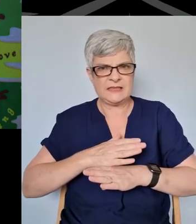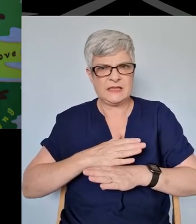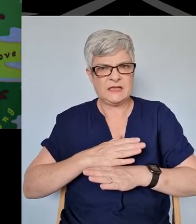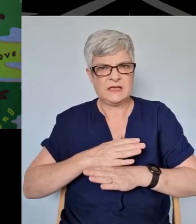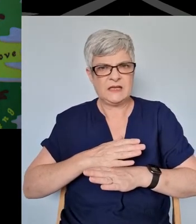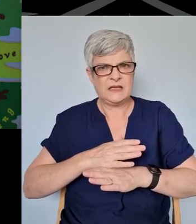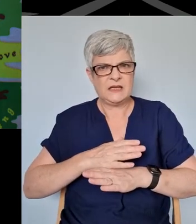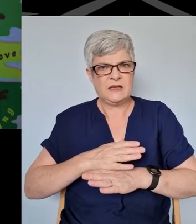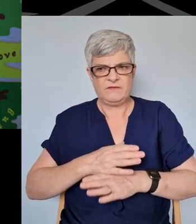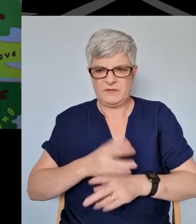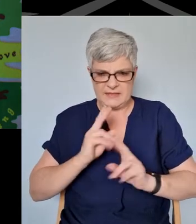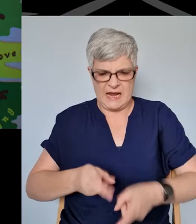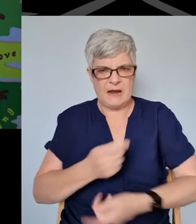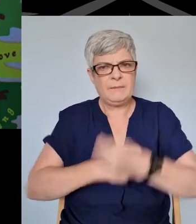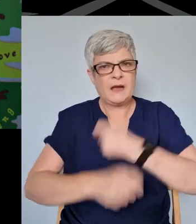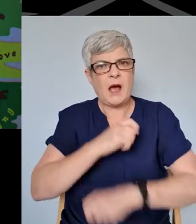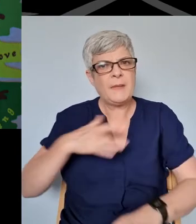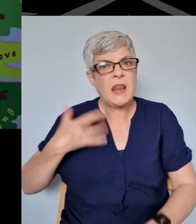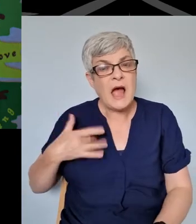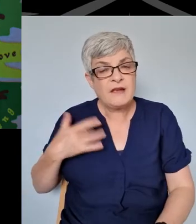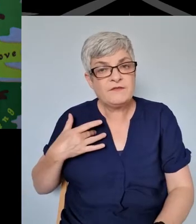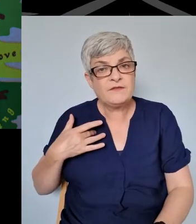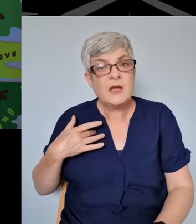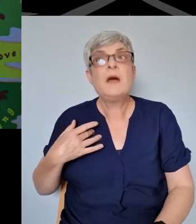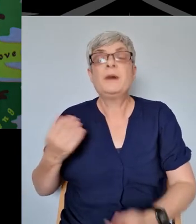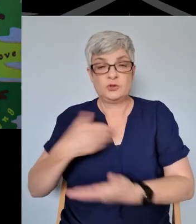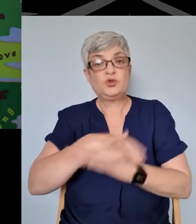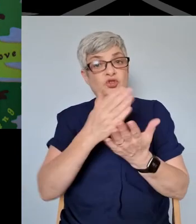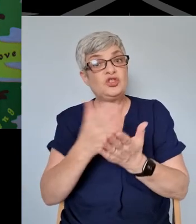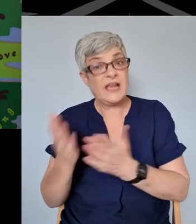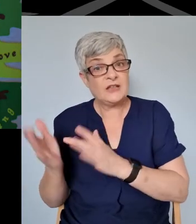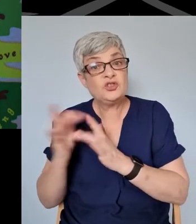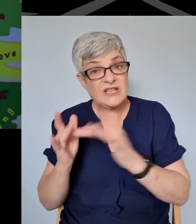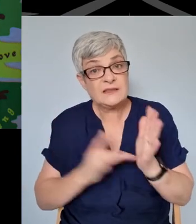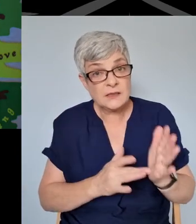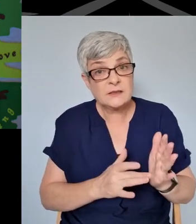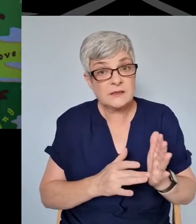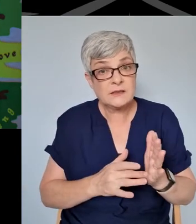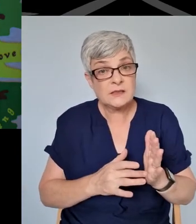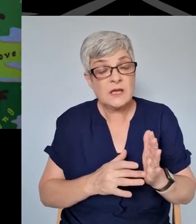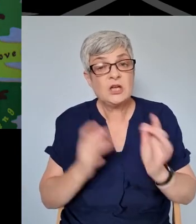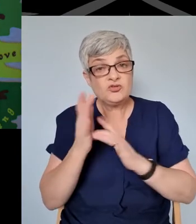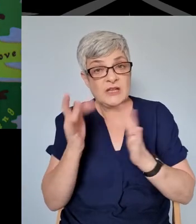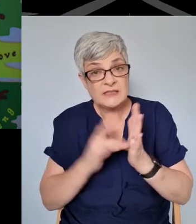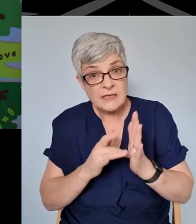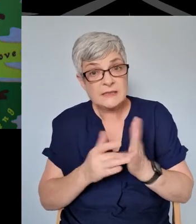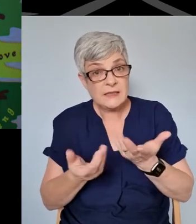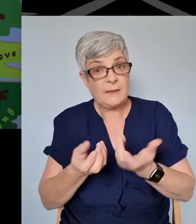Jesus. Our task is to make the Word, Jesus, who became flesh,